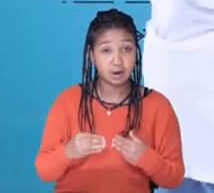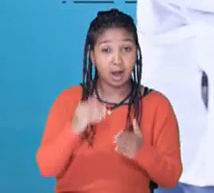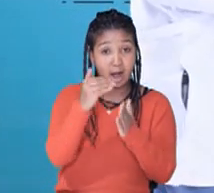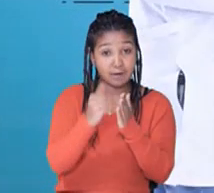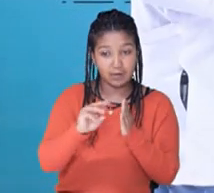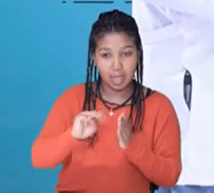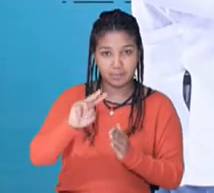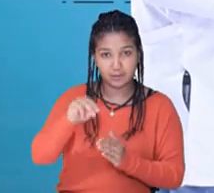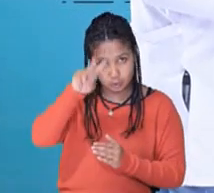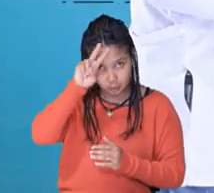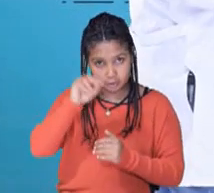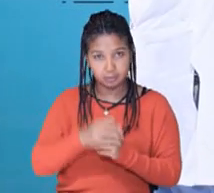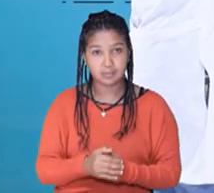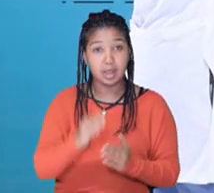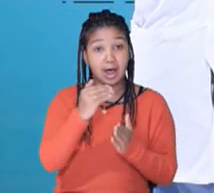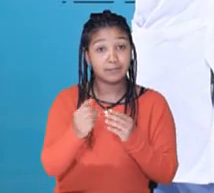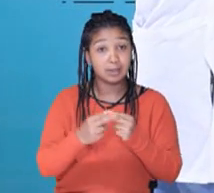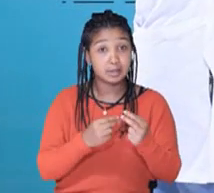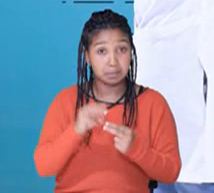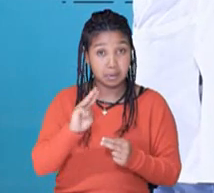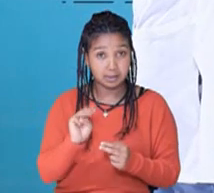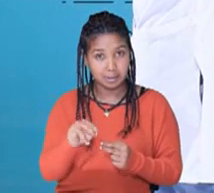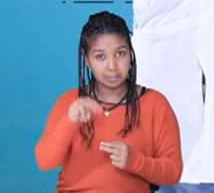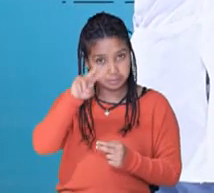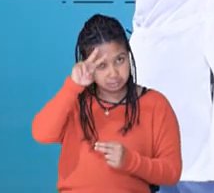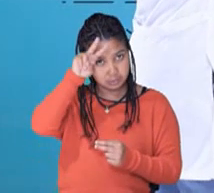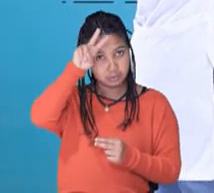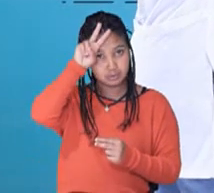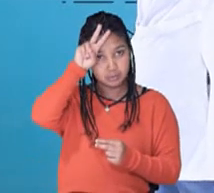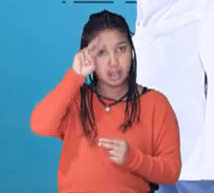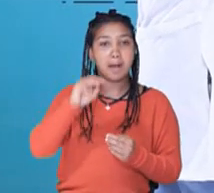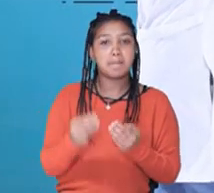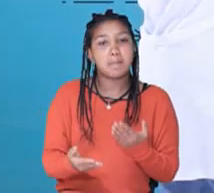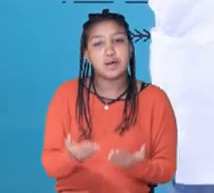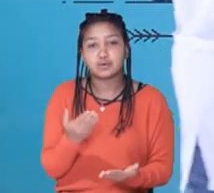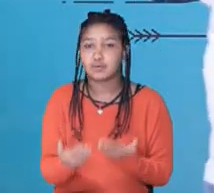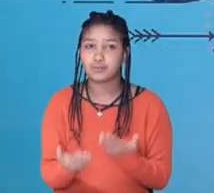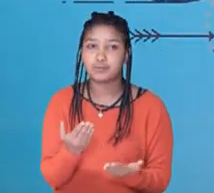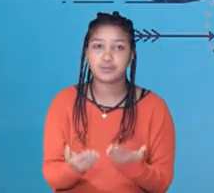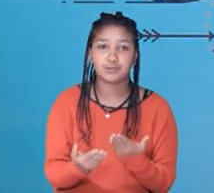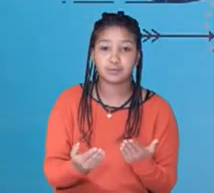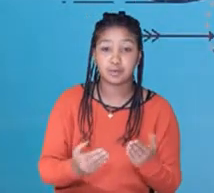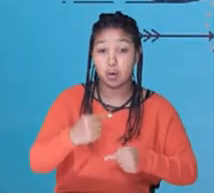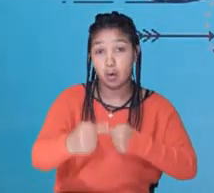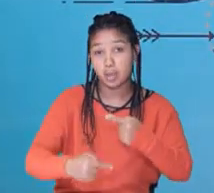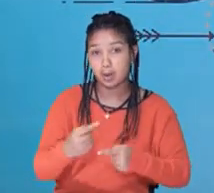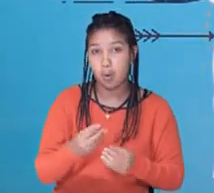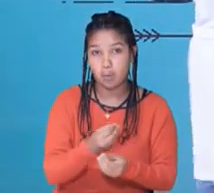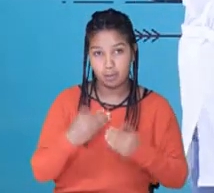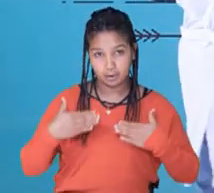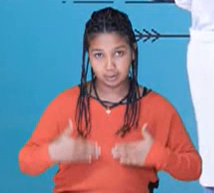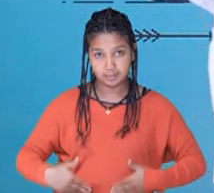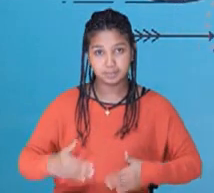as half mv squared. Half times the mass, center of mass of the rolling body. This is the